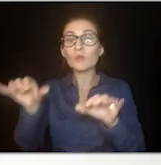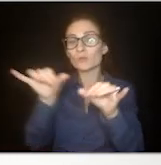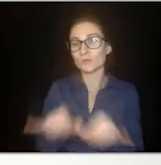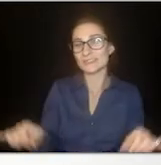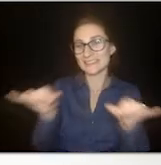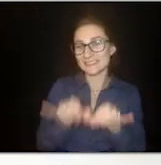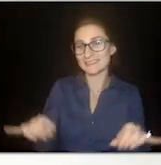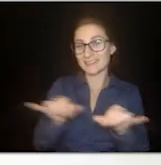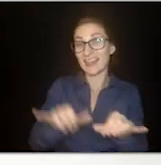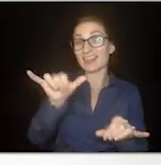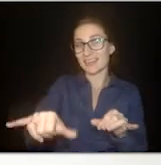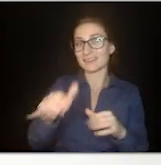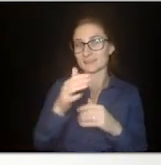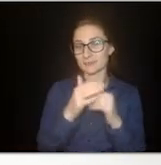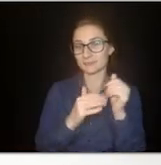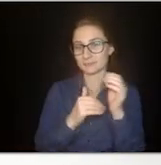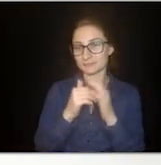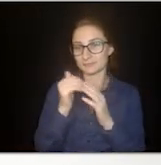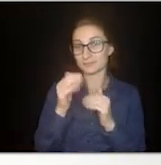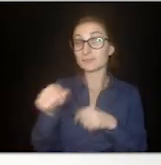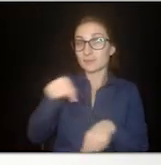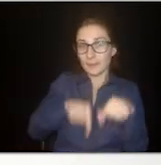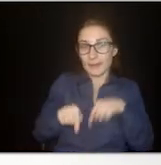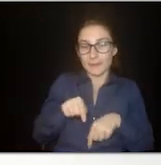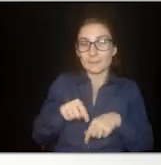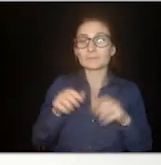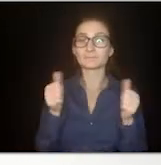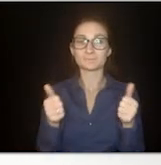routine. Then share those